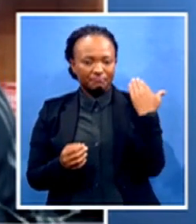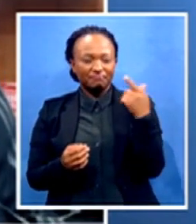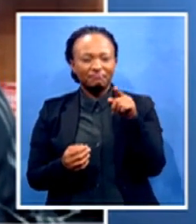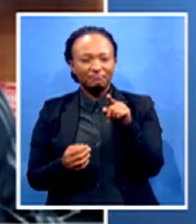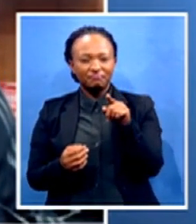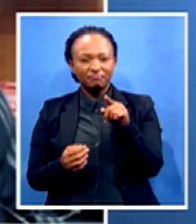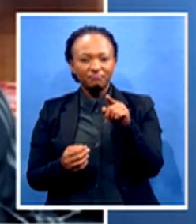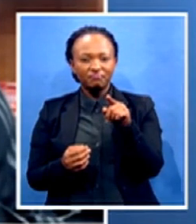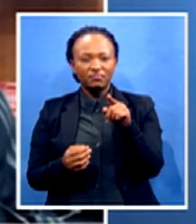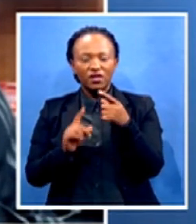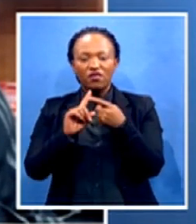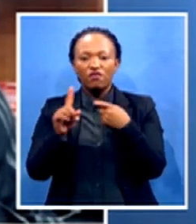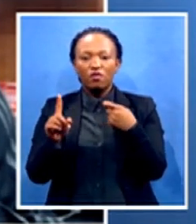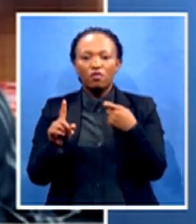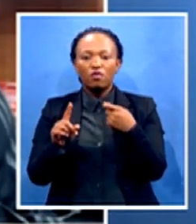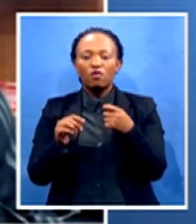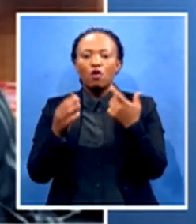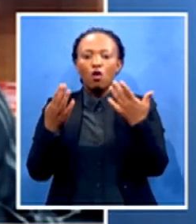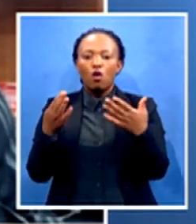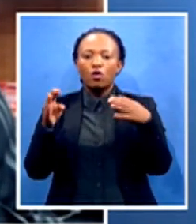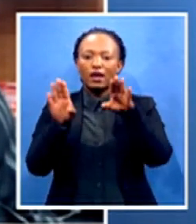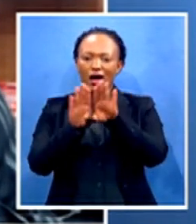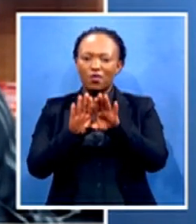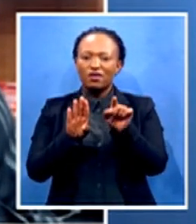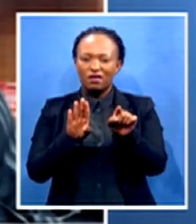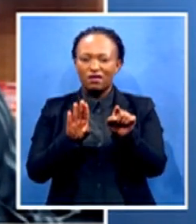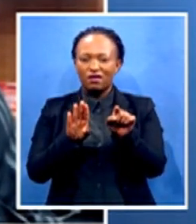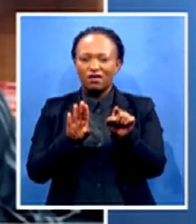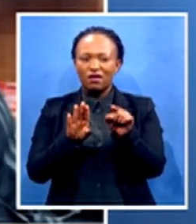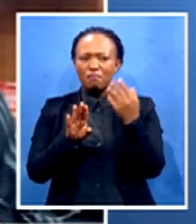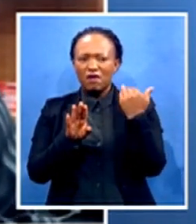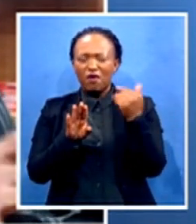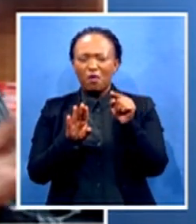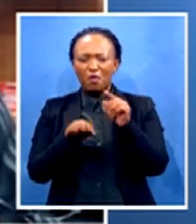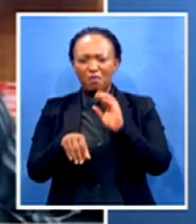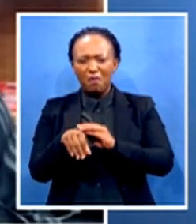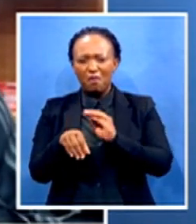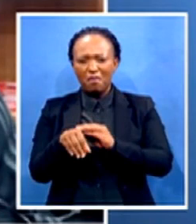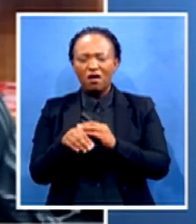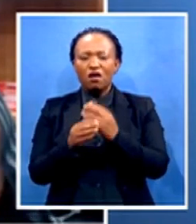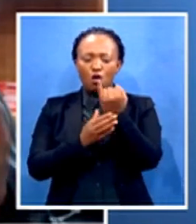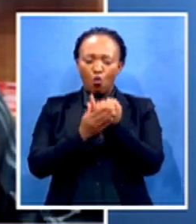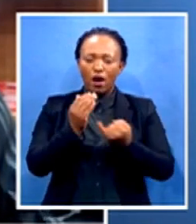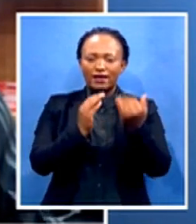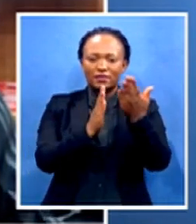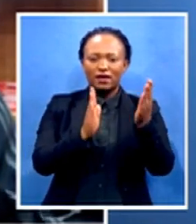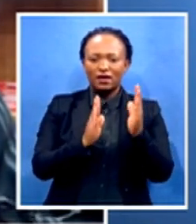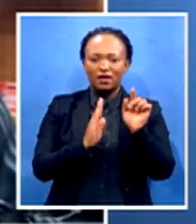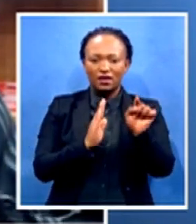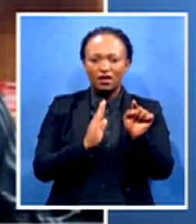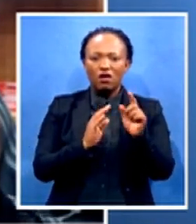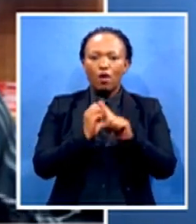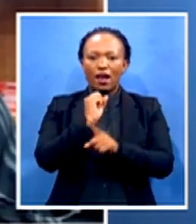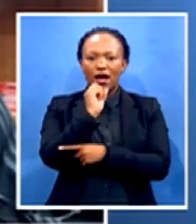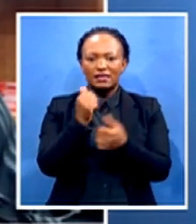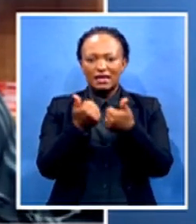lockdown, where we had, the issues of, quarantine of the players to finish our last games. It was painful for the supporters. It